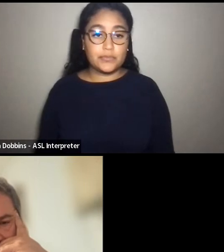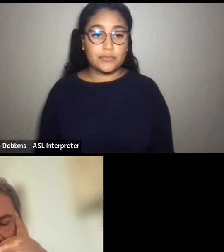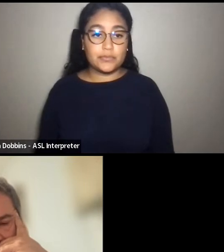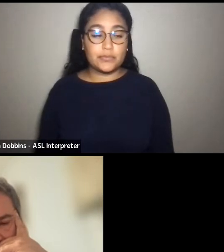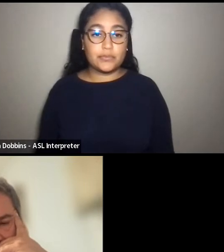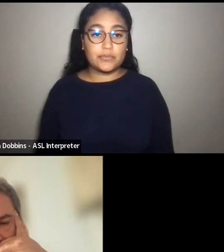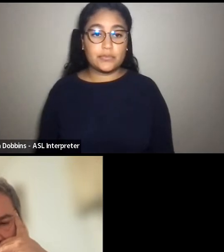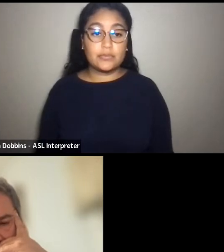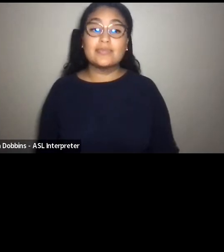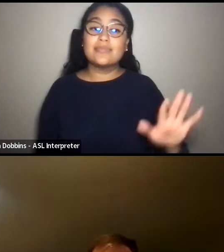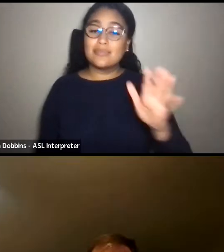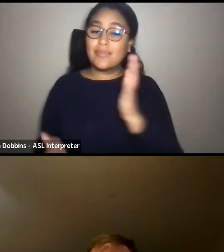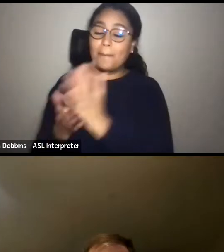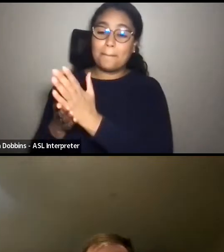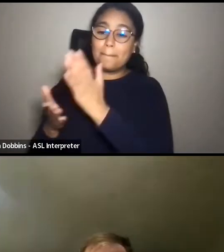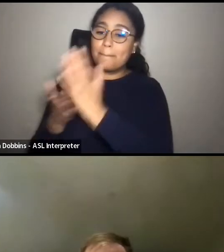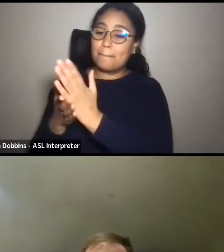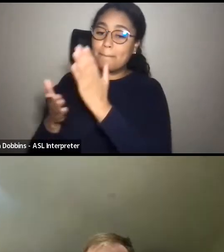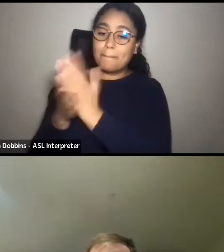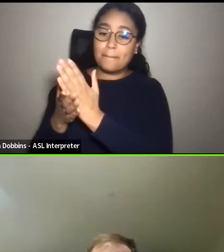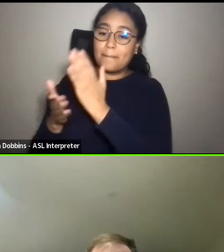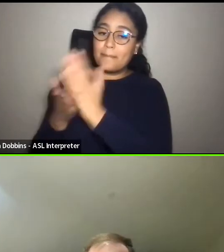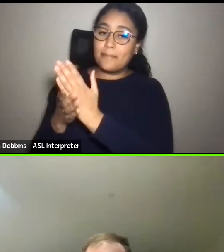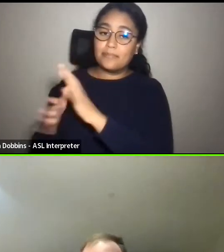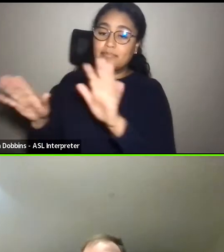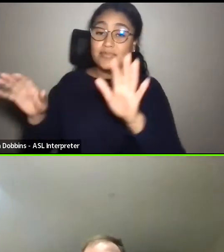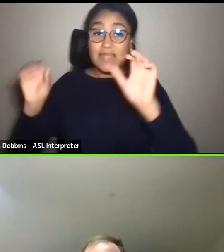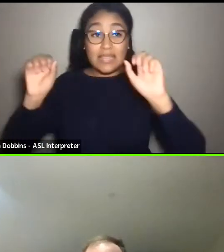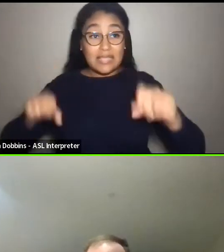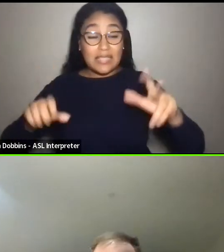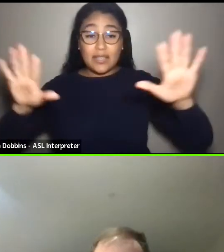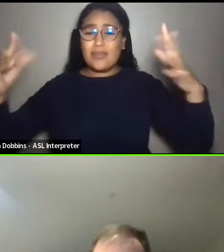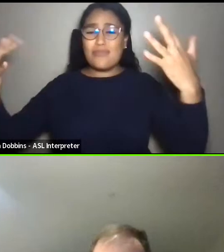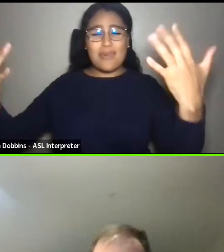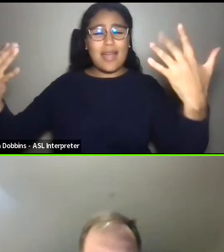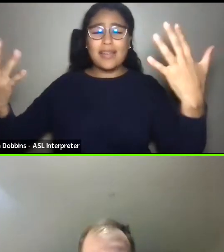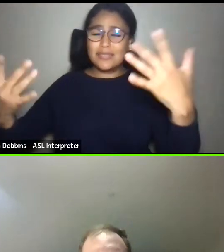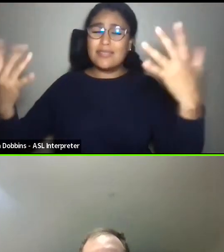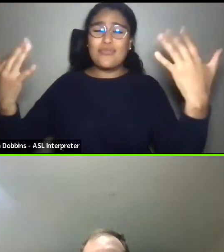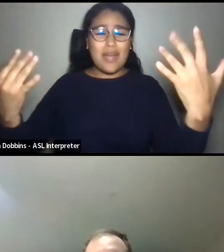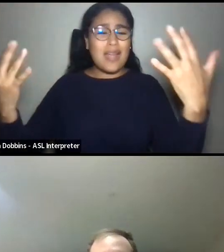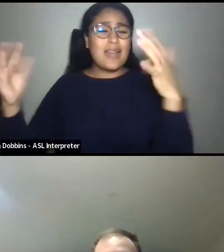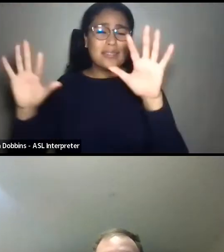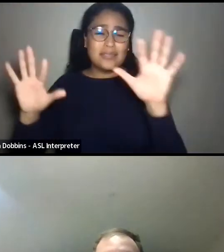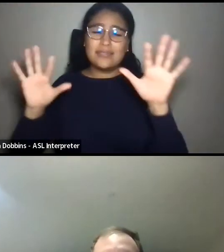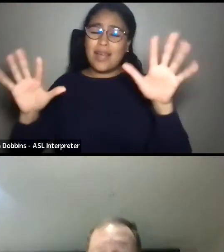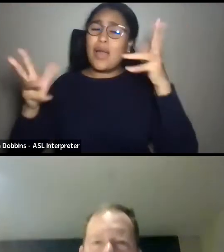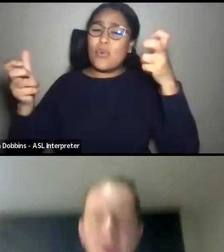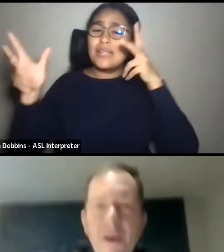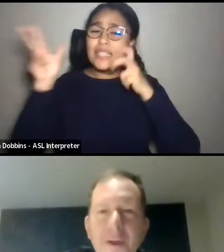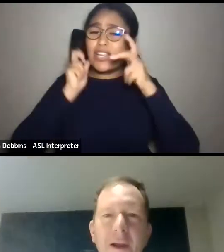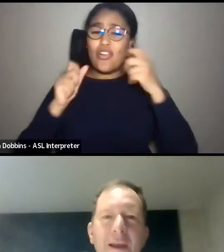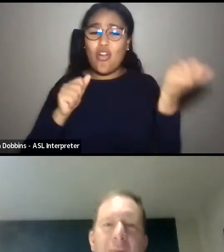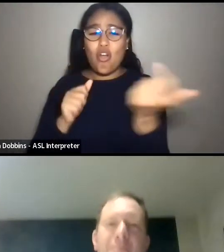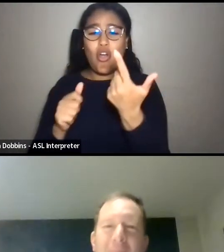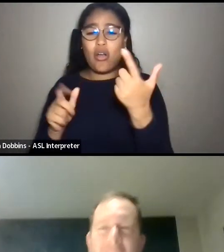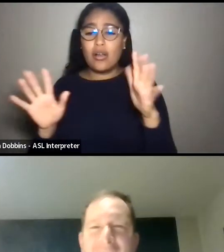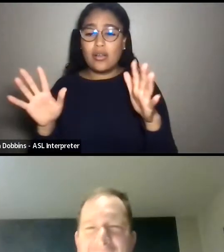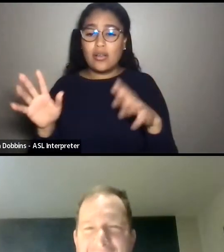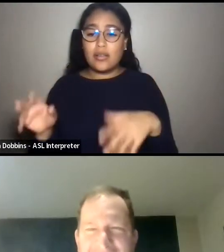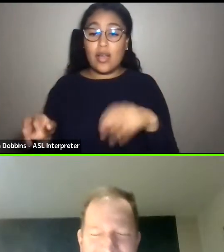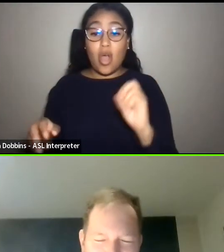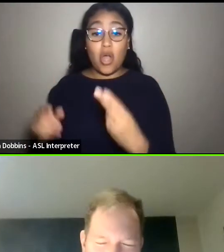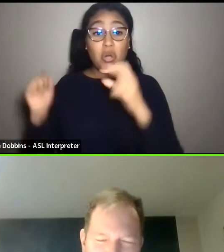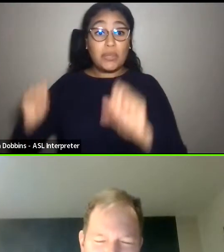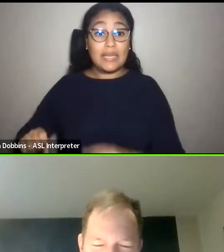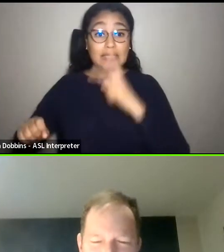Okay, order. Hi, can you guys? Hey, we need guys to hear me? hear everybody. Thank Oh, you. wow, there I am.